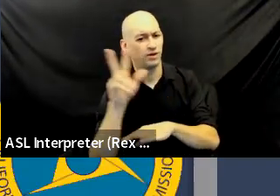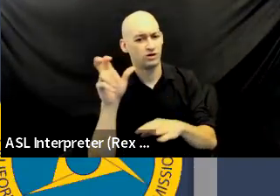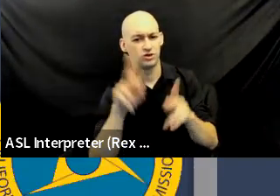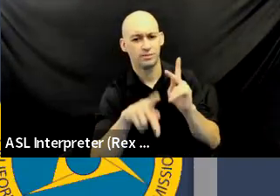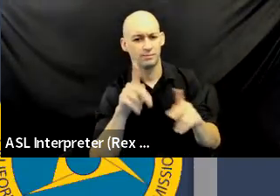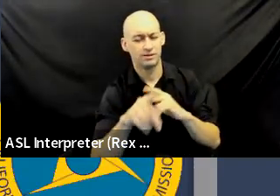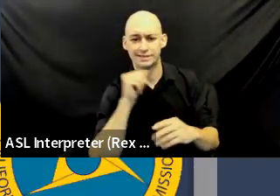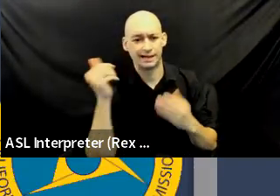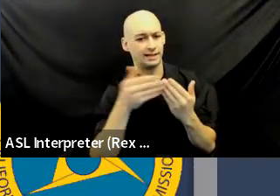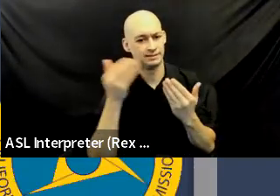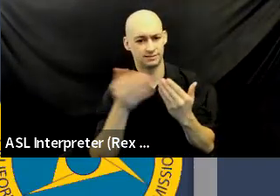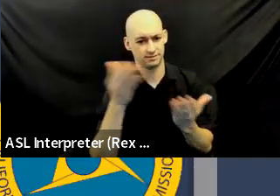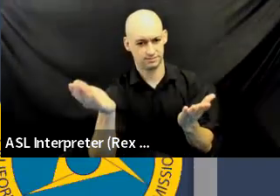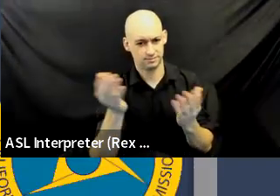lot of